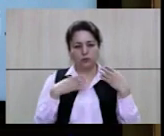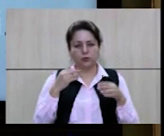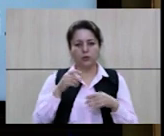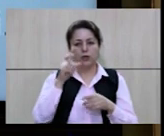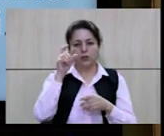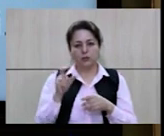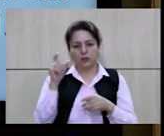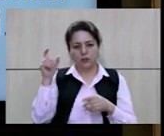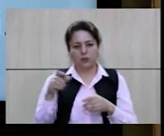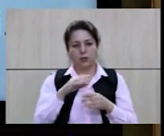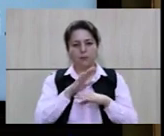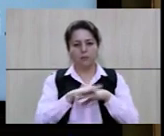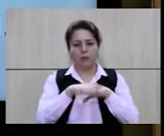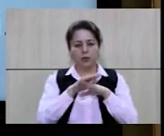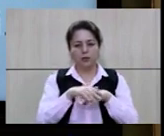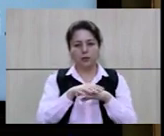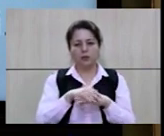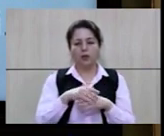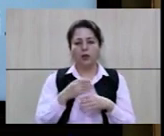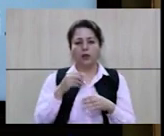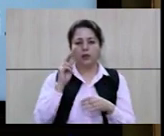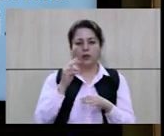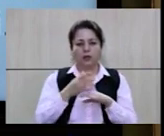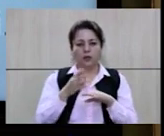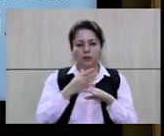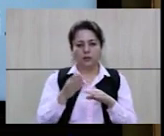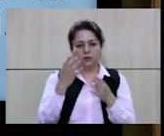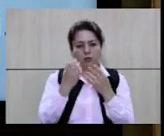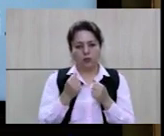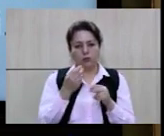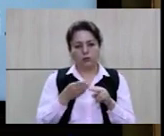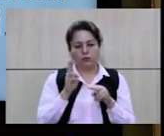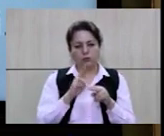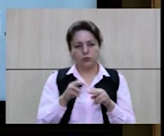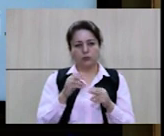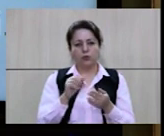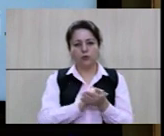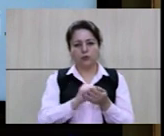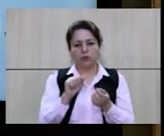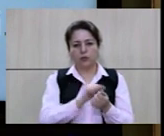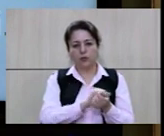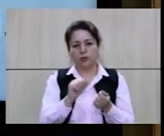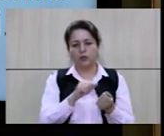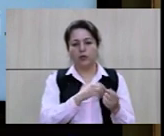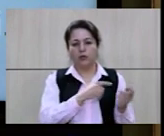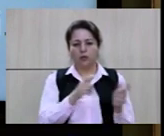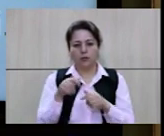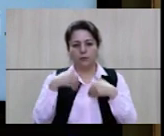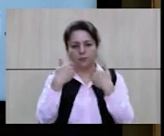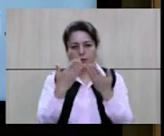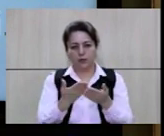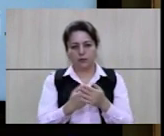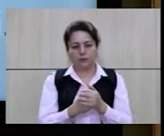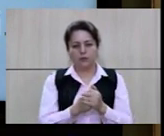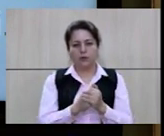uchun hujjatlarni tayyorlab beradi, biznes reja tuzishda ko'maklashadi. Bu gapimizda bir